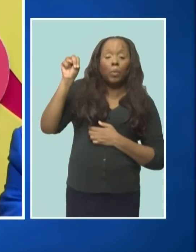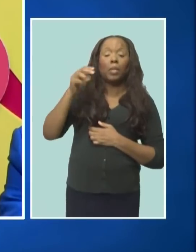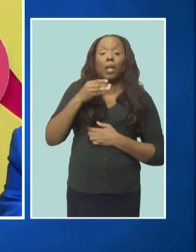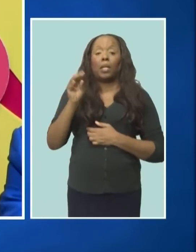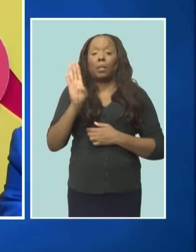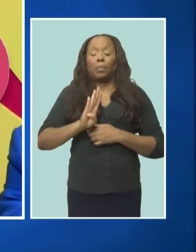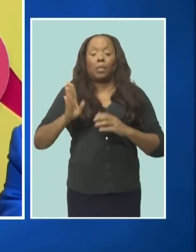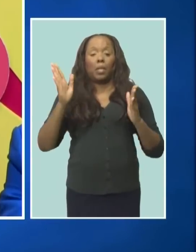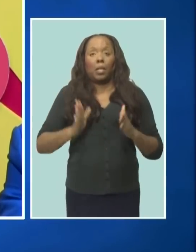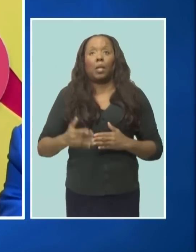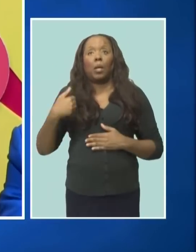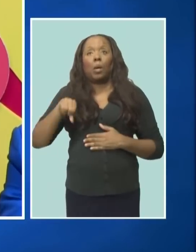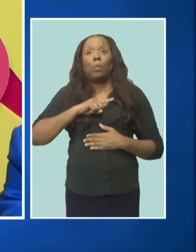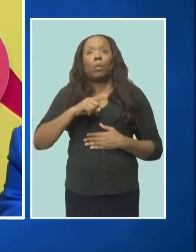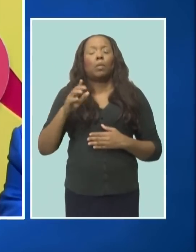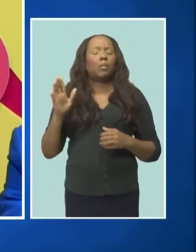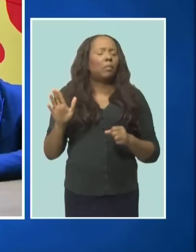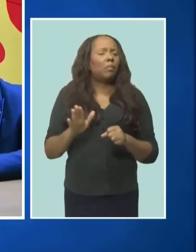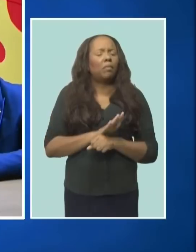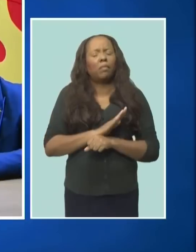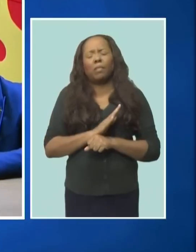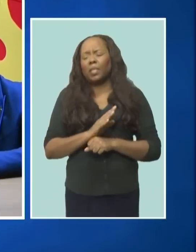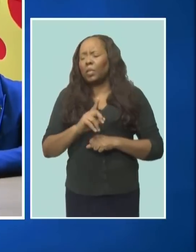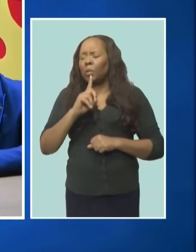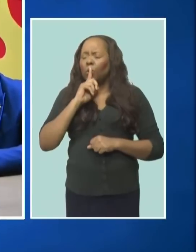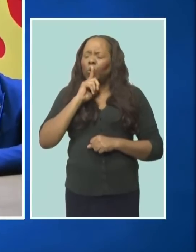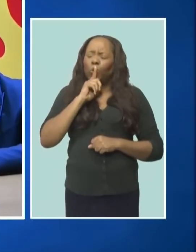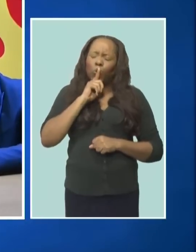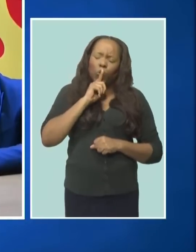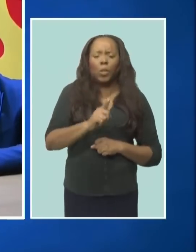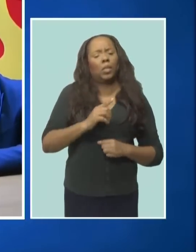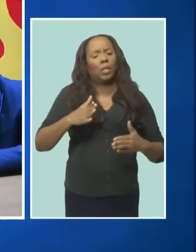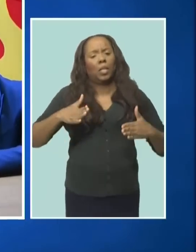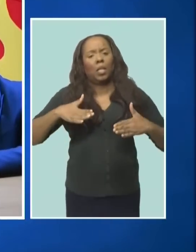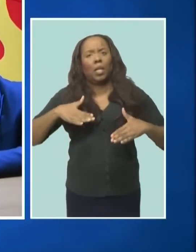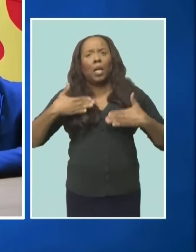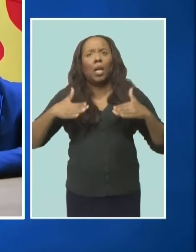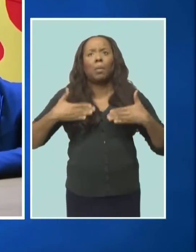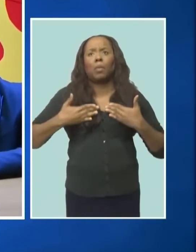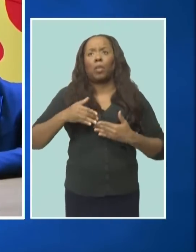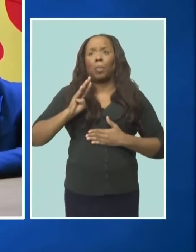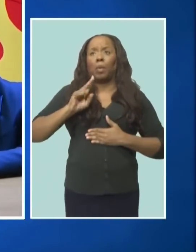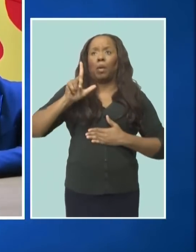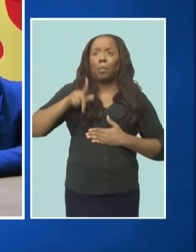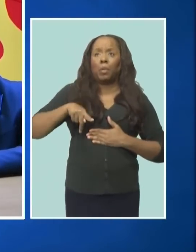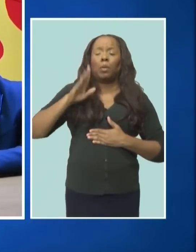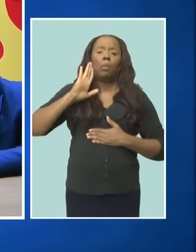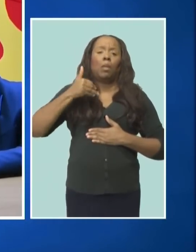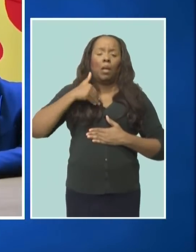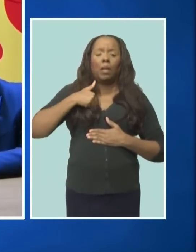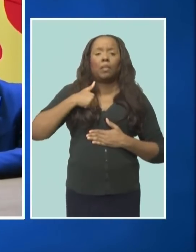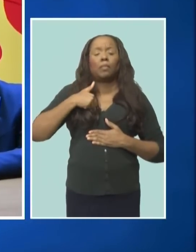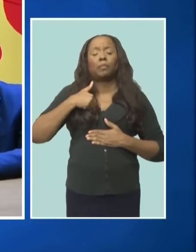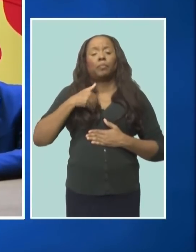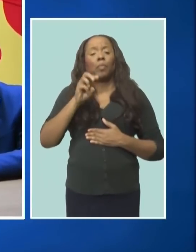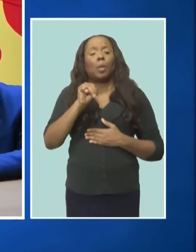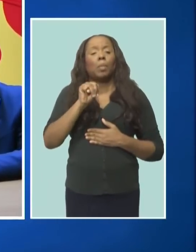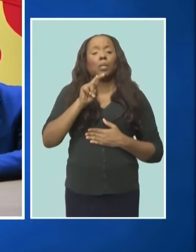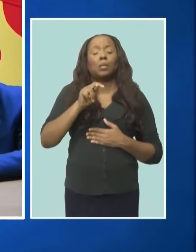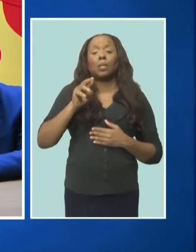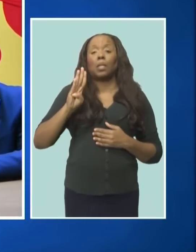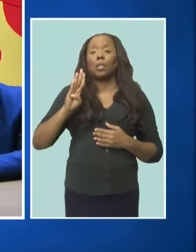and completely happy and unified in the determination of this party to have Mr. Blackman,